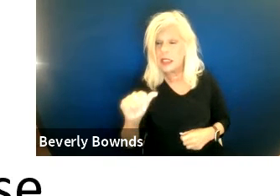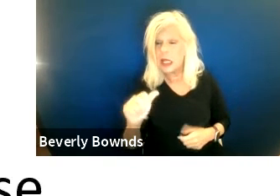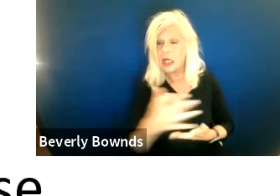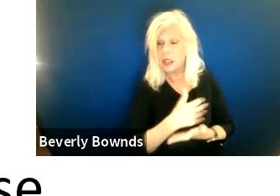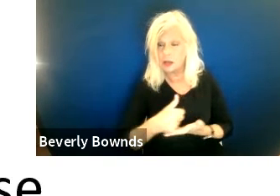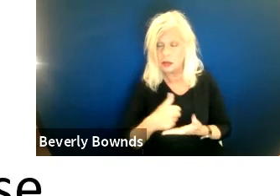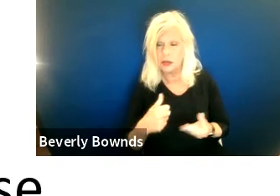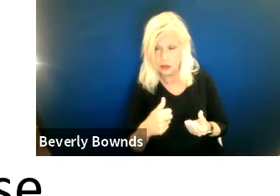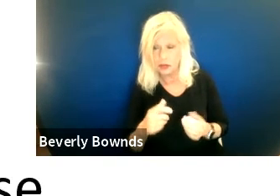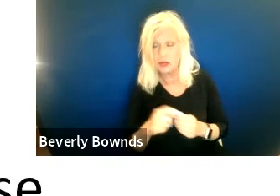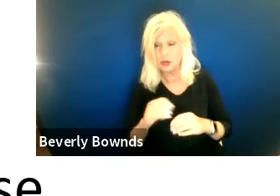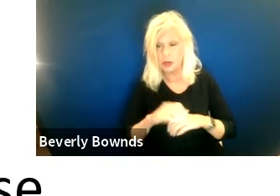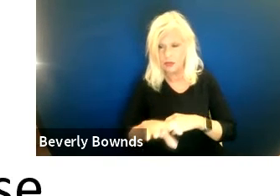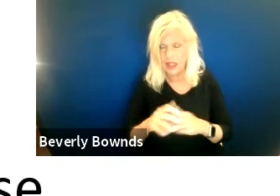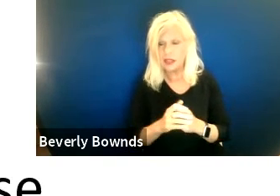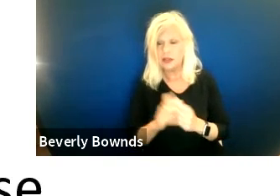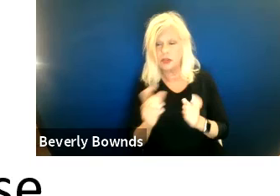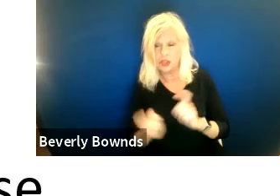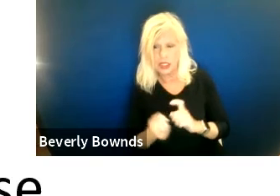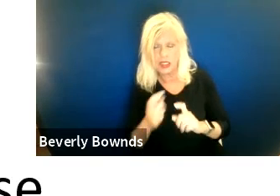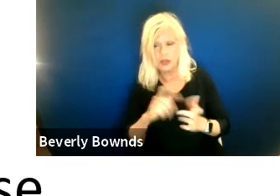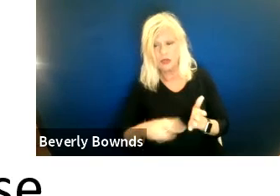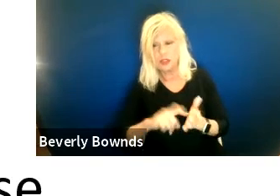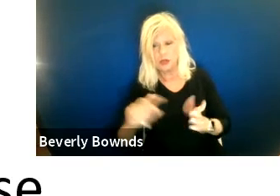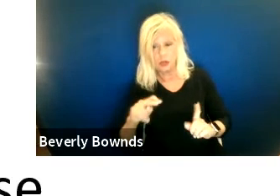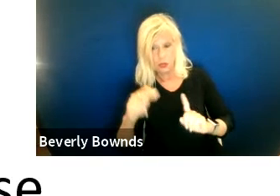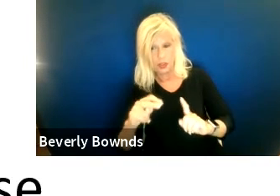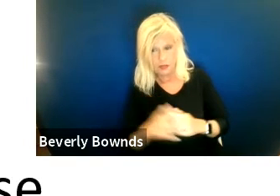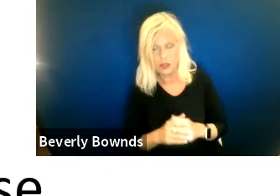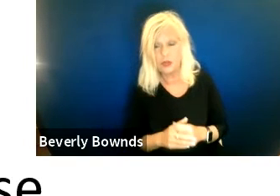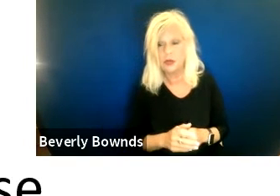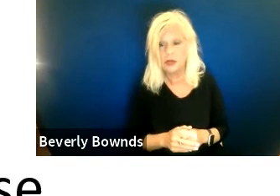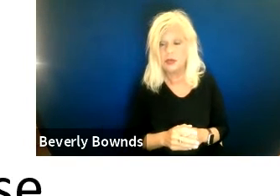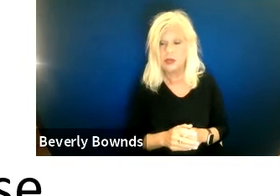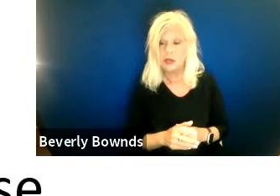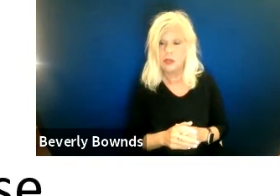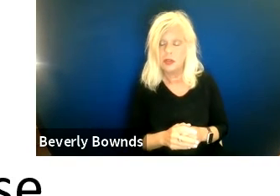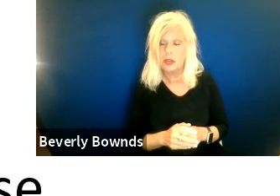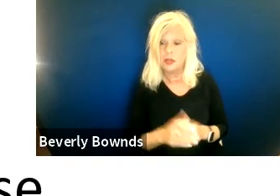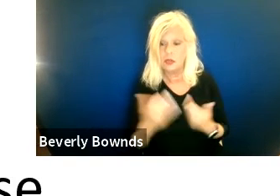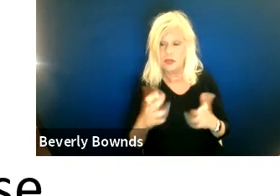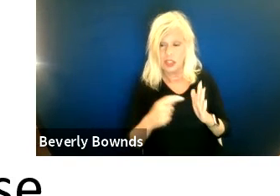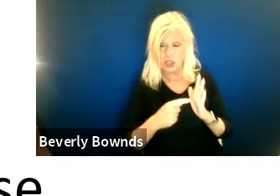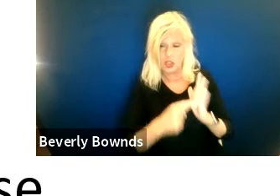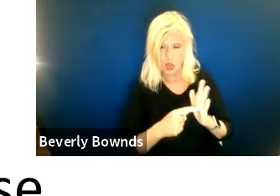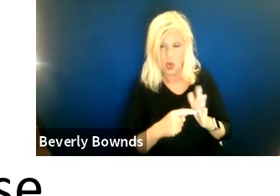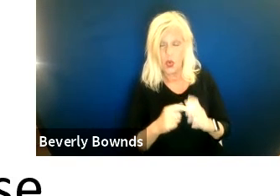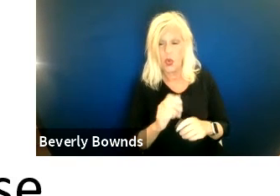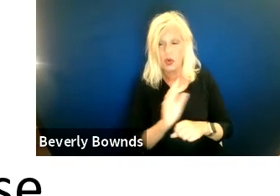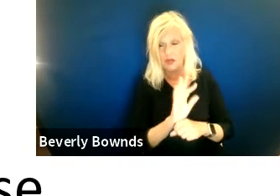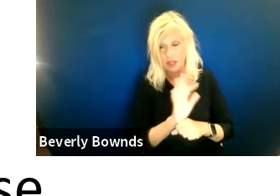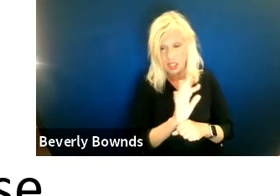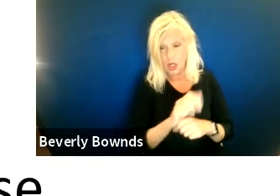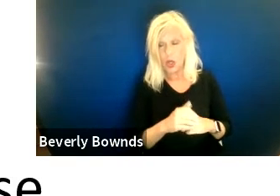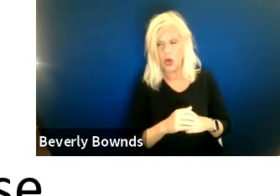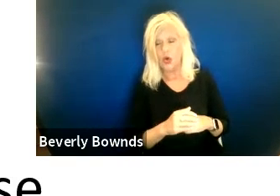estimate effect size from a research point of view. We, as Dr. Thirumalai showed, have also video, and we'll have text